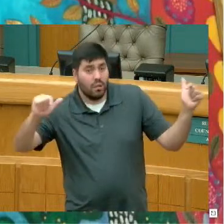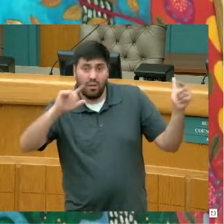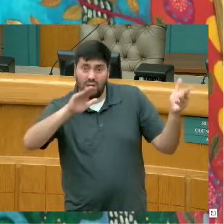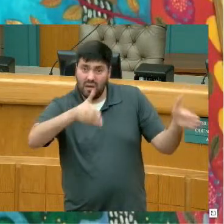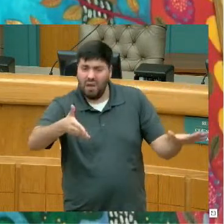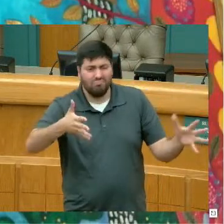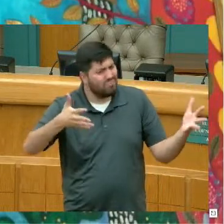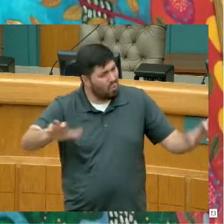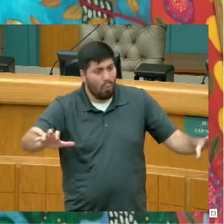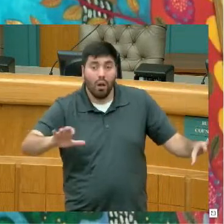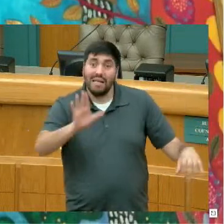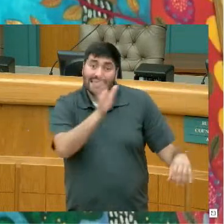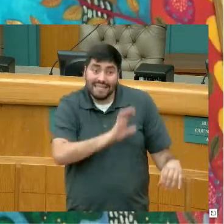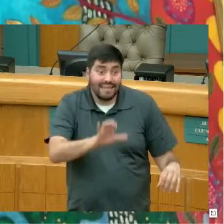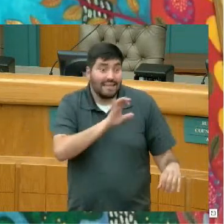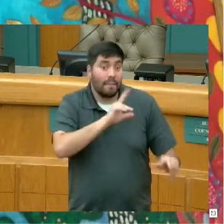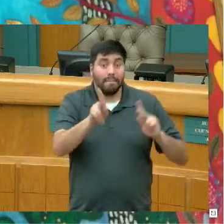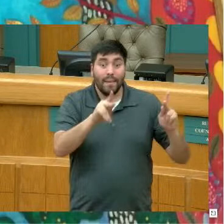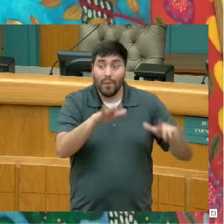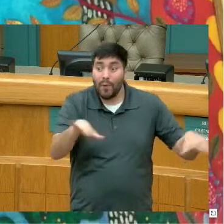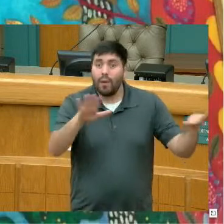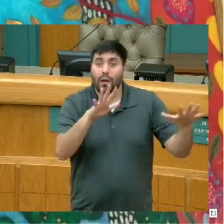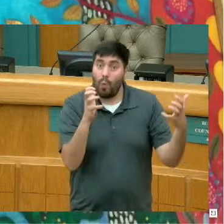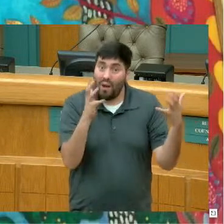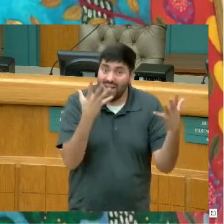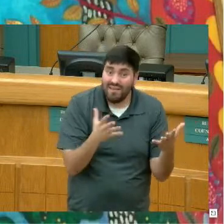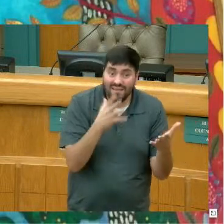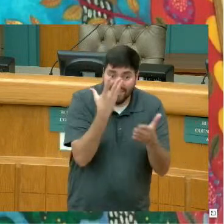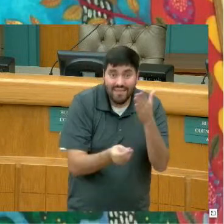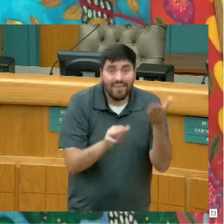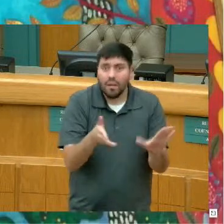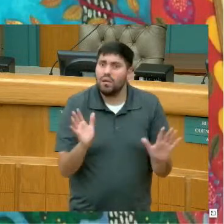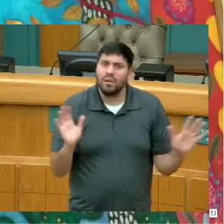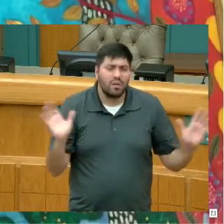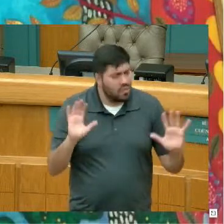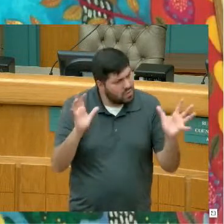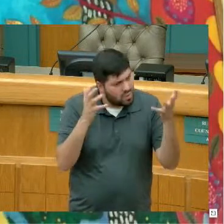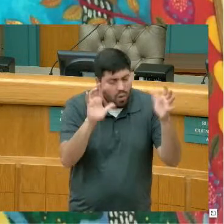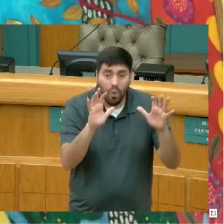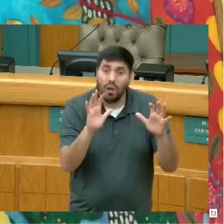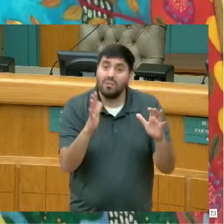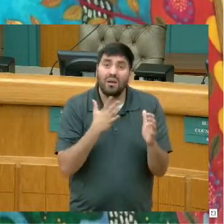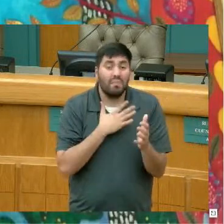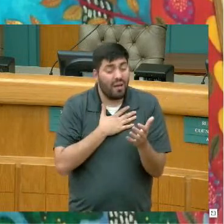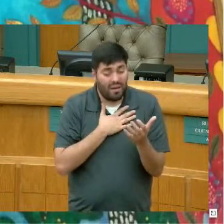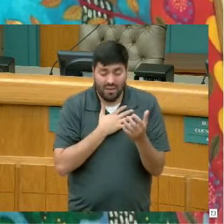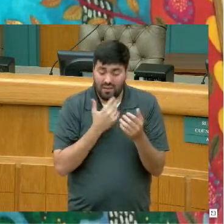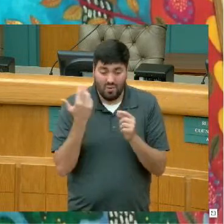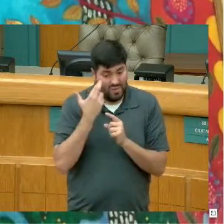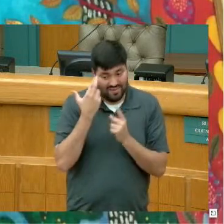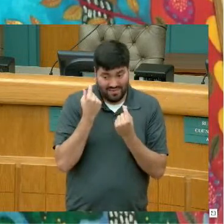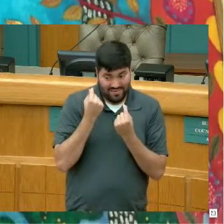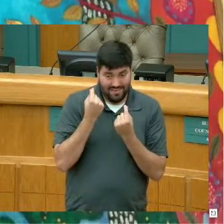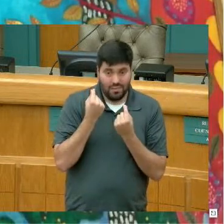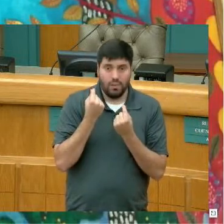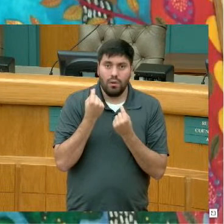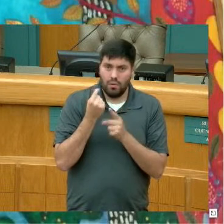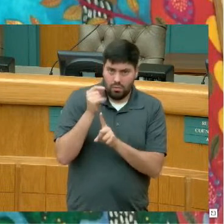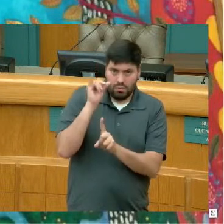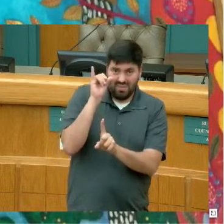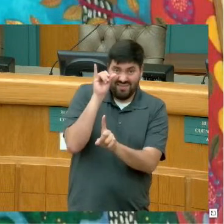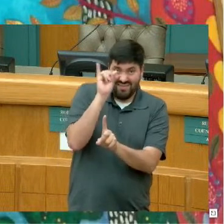want to stop seeing our citizens dying. And if you really want to know what my justification is, that's